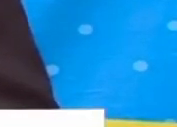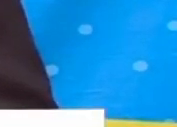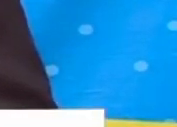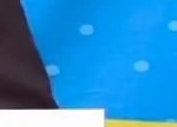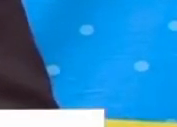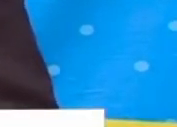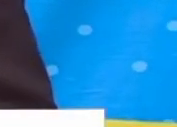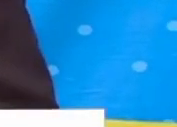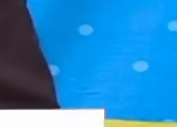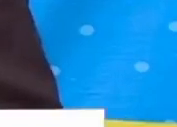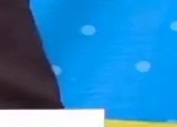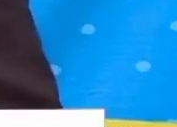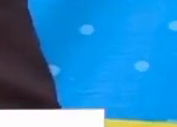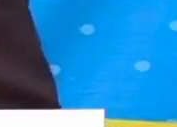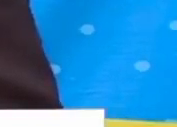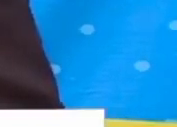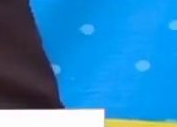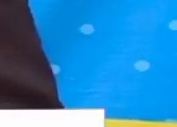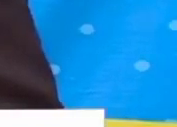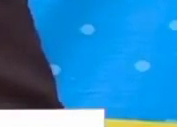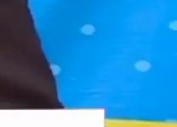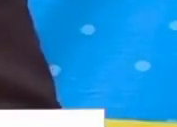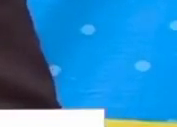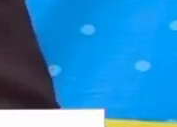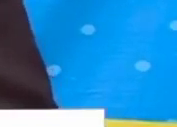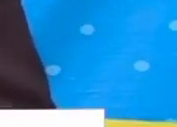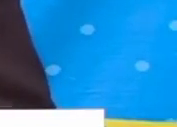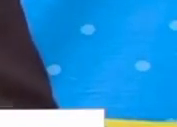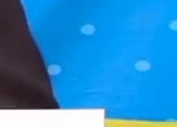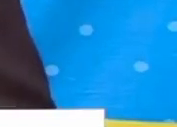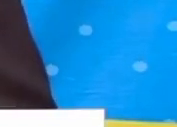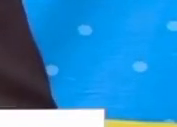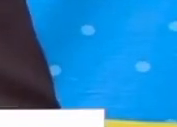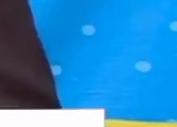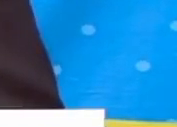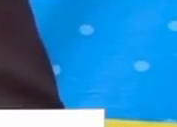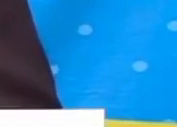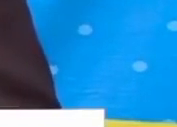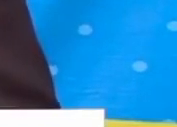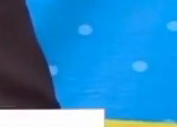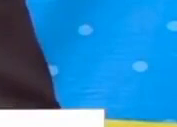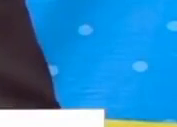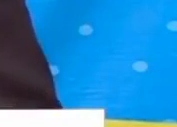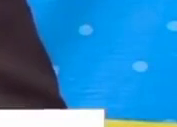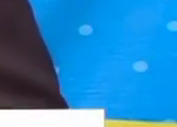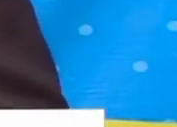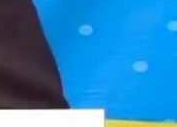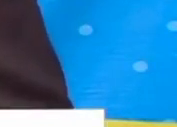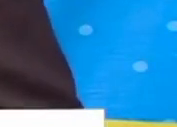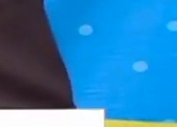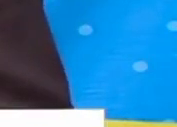the COVID pandemic since that first case. The number of positive cases that